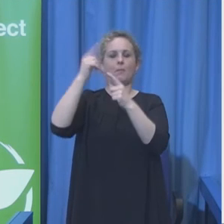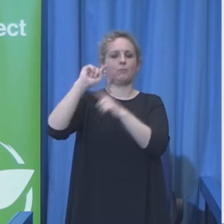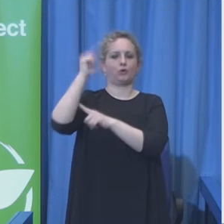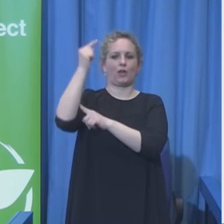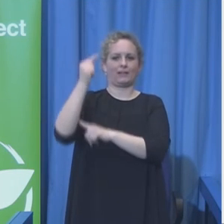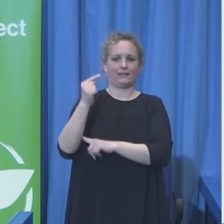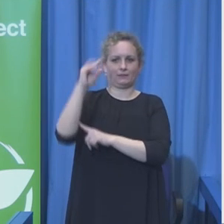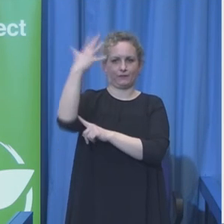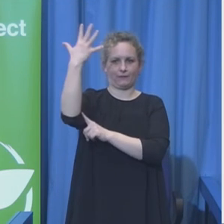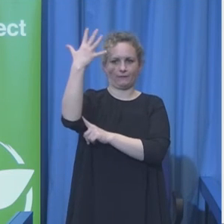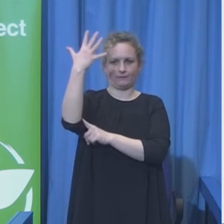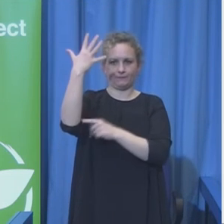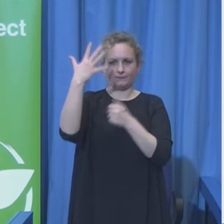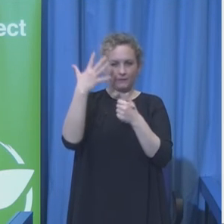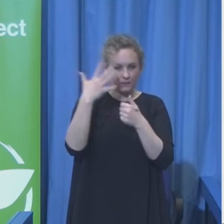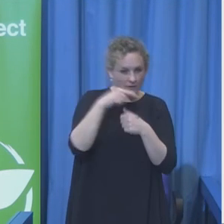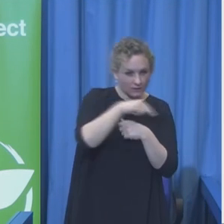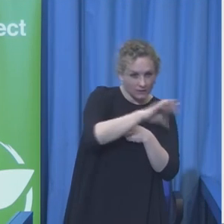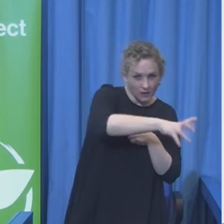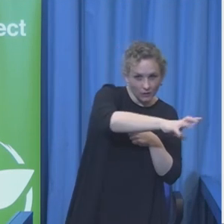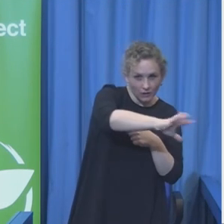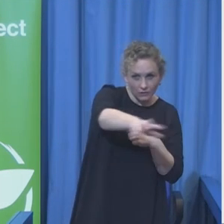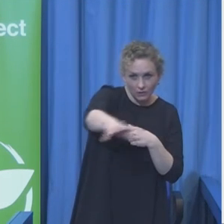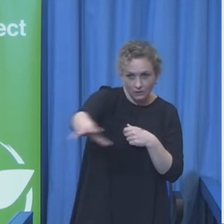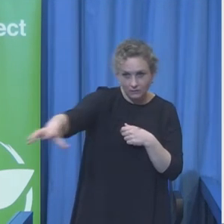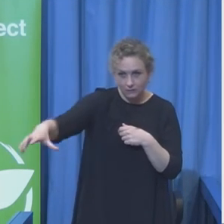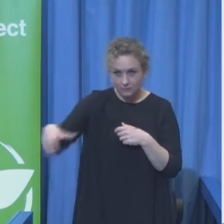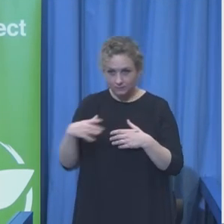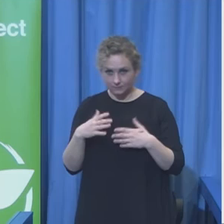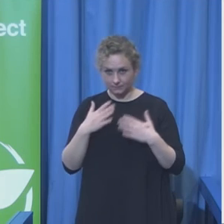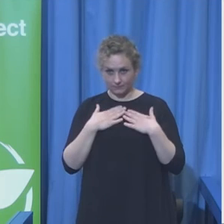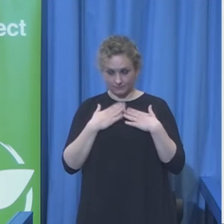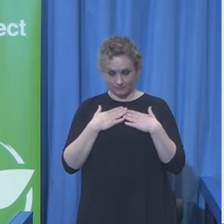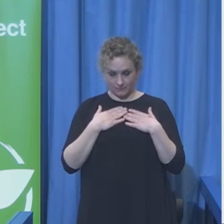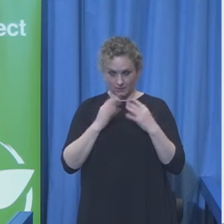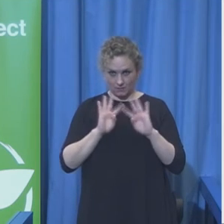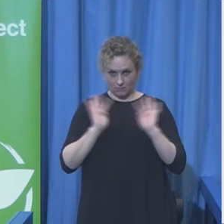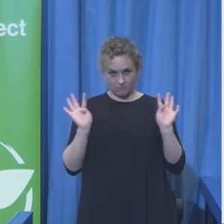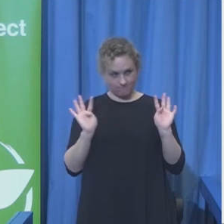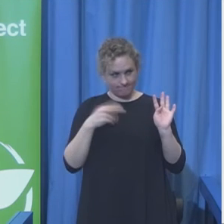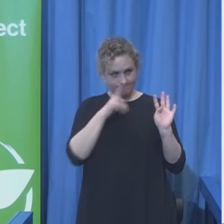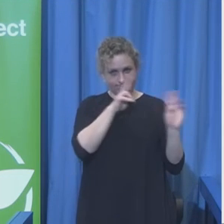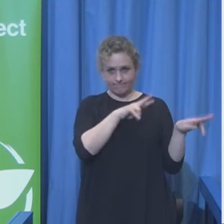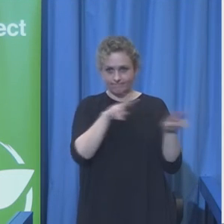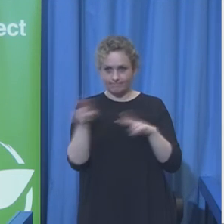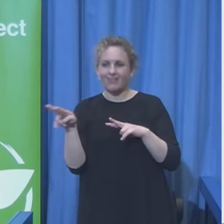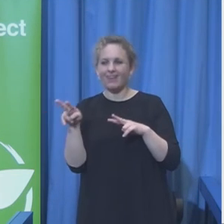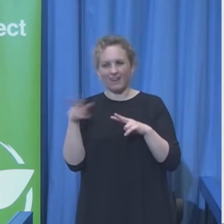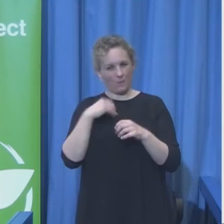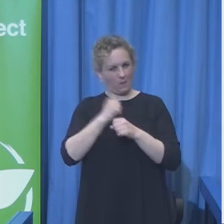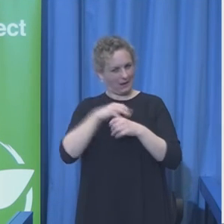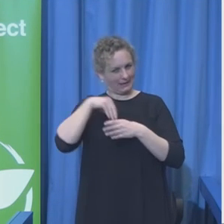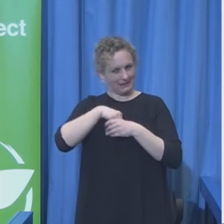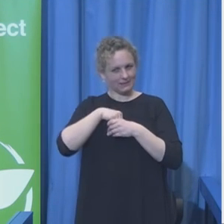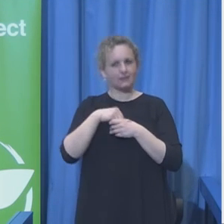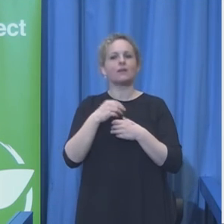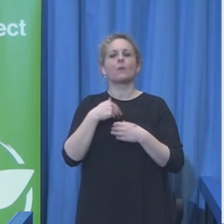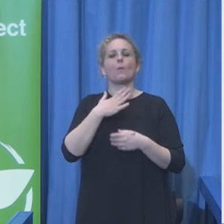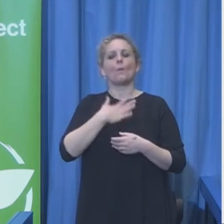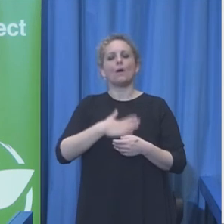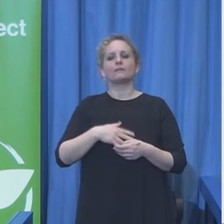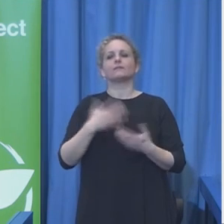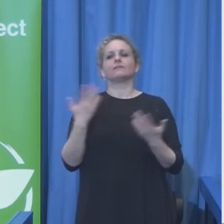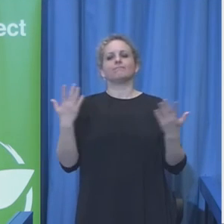of our committee that deals with the issues of persons with disabilities is committed regarding all these